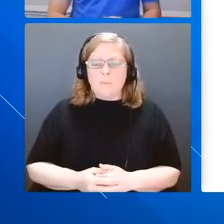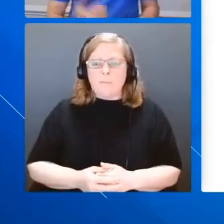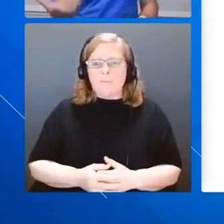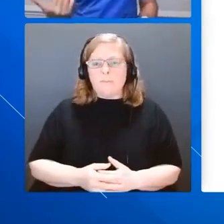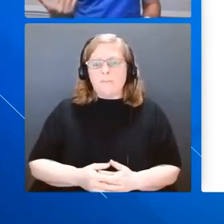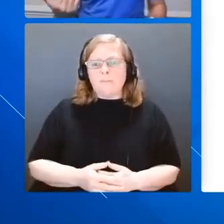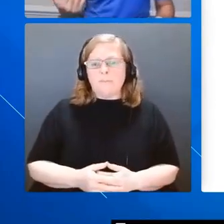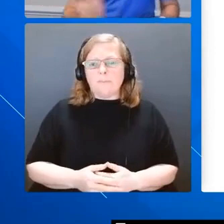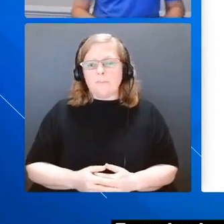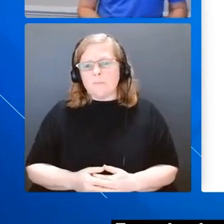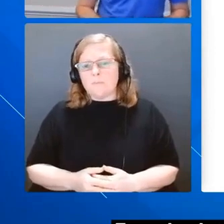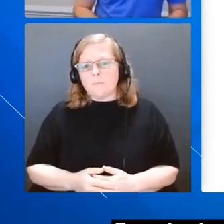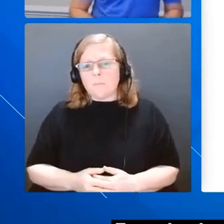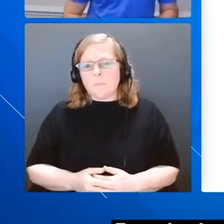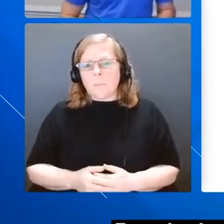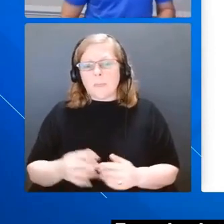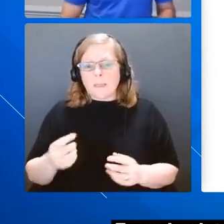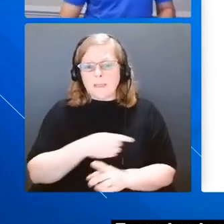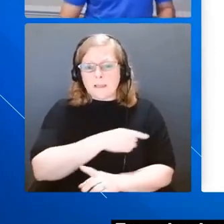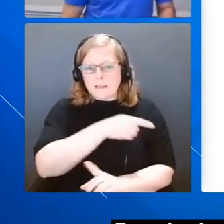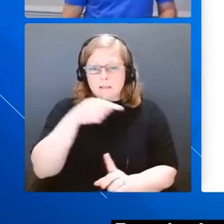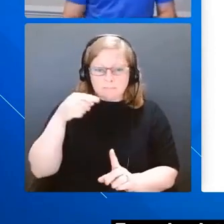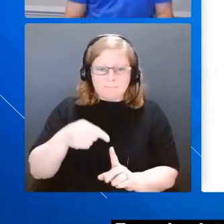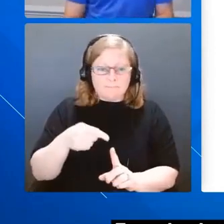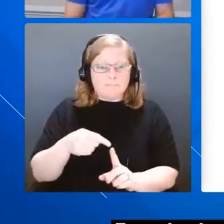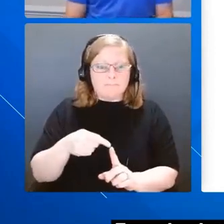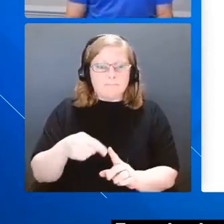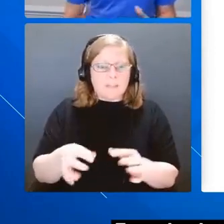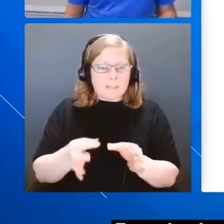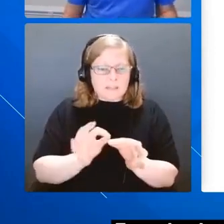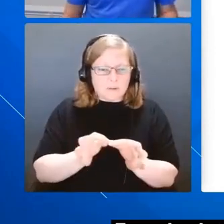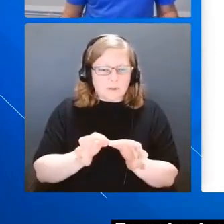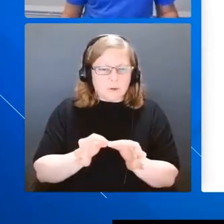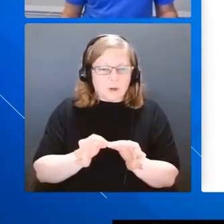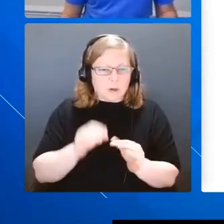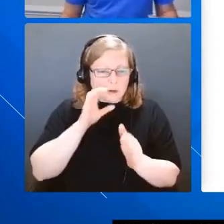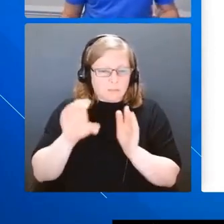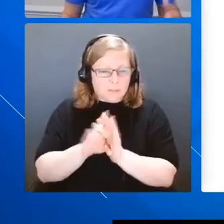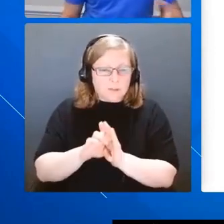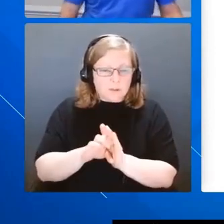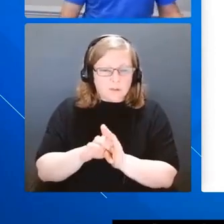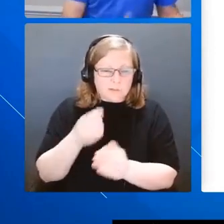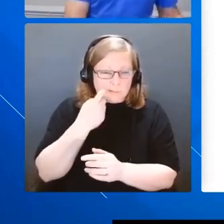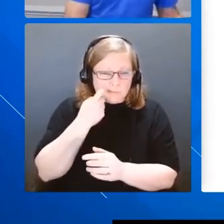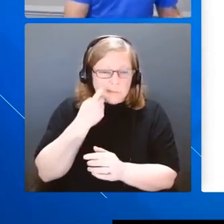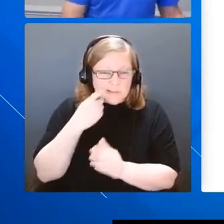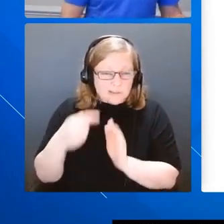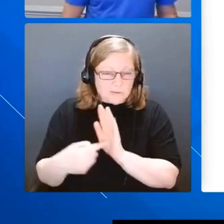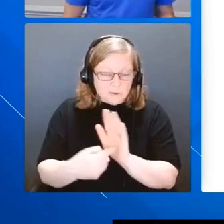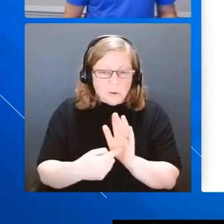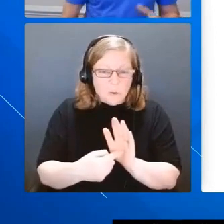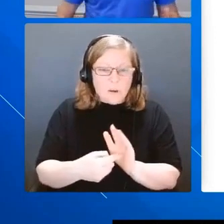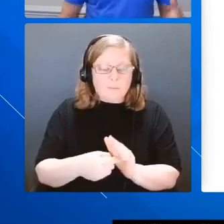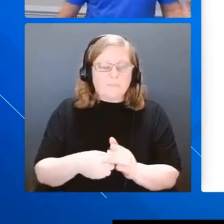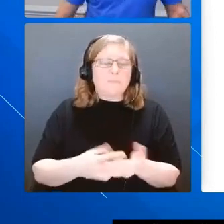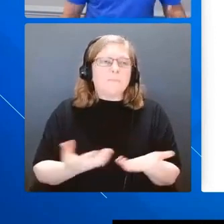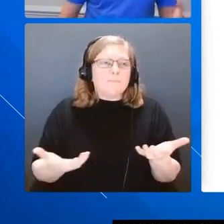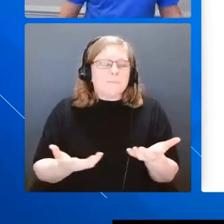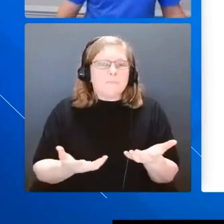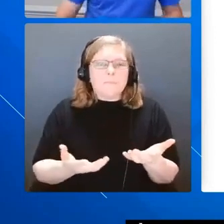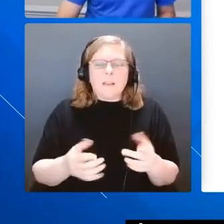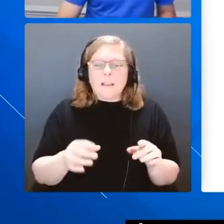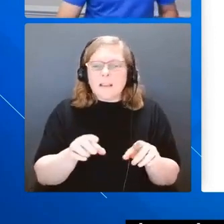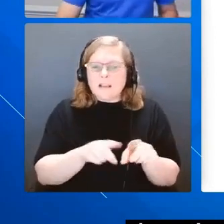To go back to that sign language interpreter I showed a few slides ago, I want you to think about kind of a book versus a movie and how a movie shows